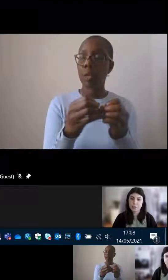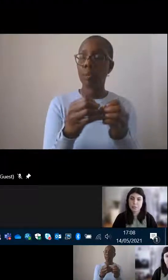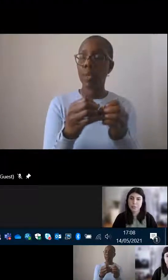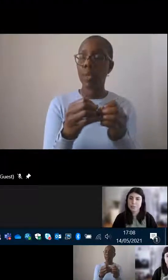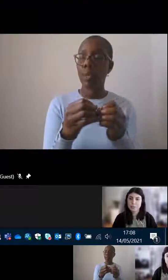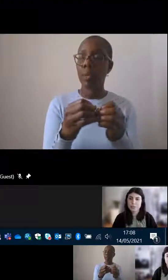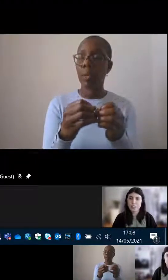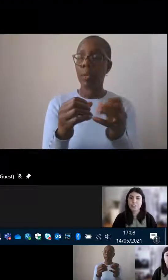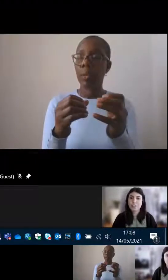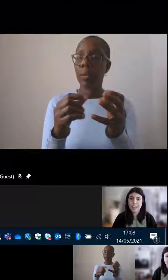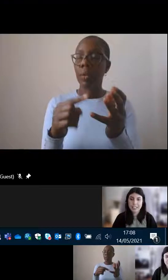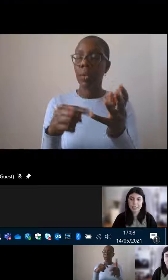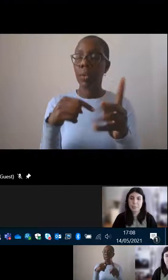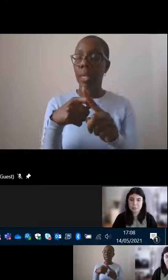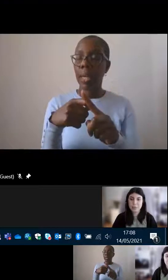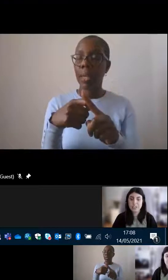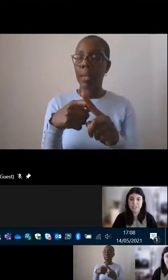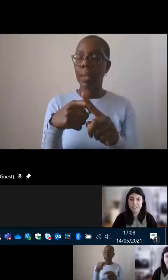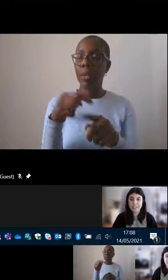childbereavementuk.org. Sorry,